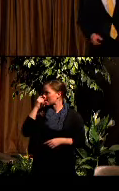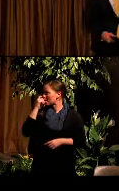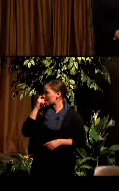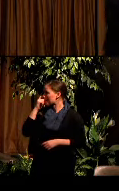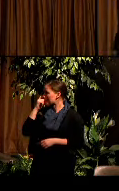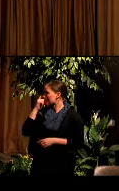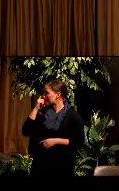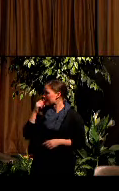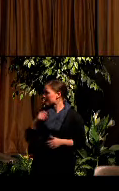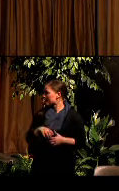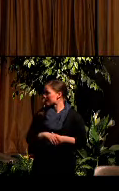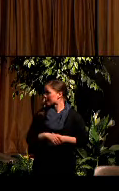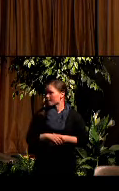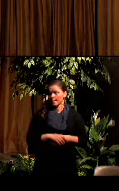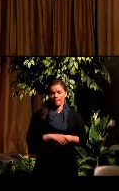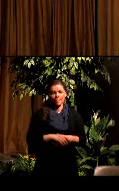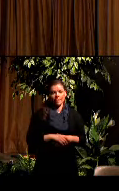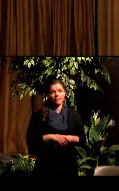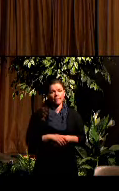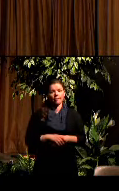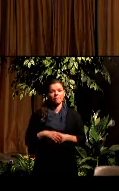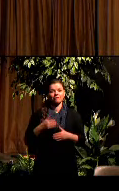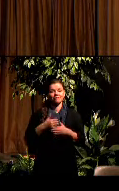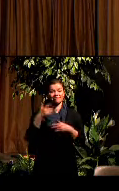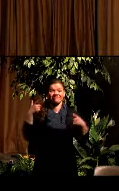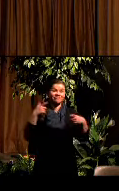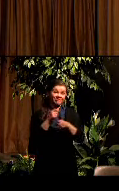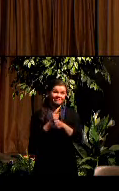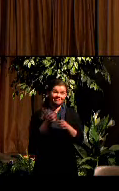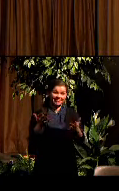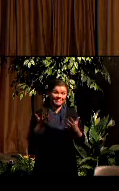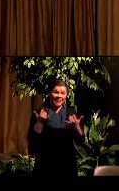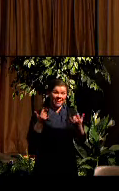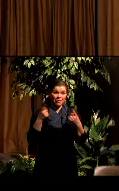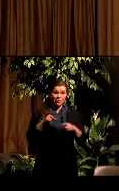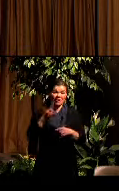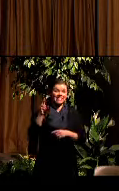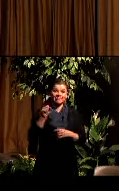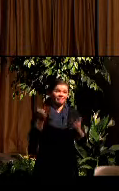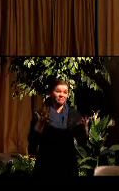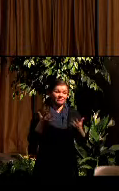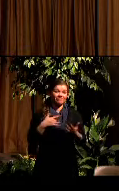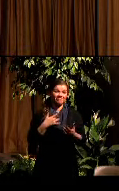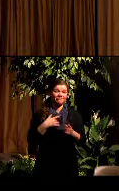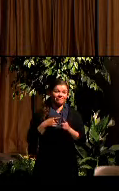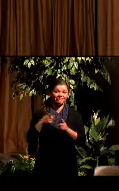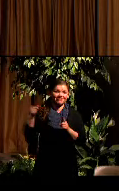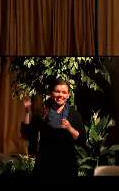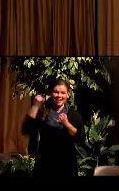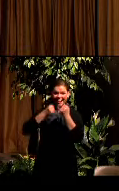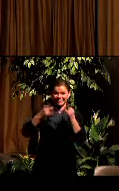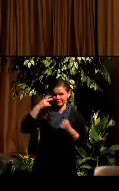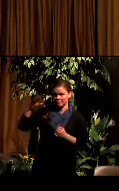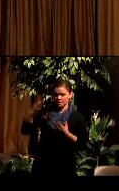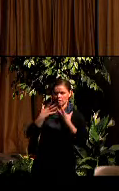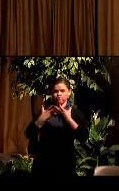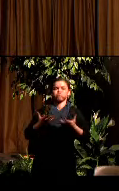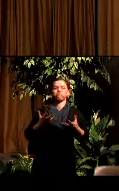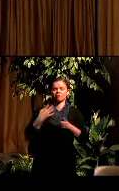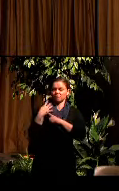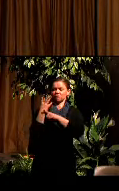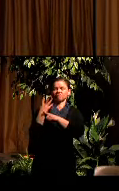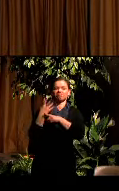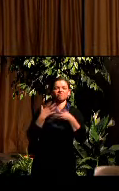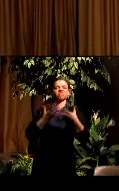next species to go extinct in the U.S., the Gunnison sage grouse. And I'd like to play you a video of the Gunnison